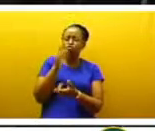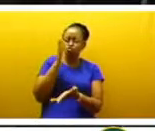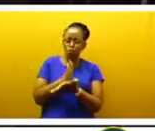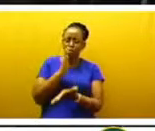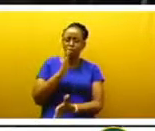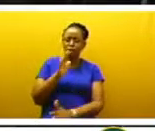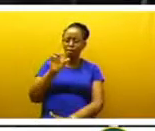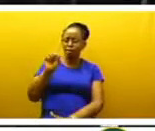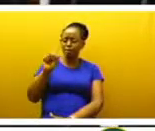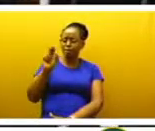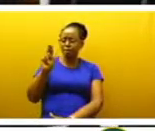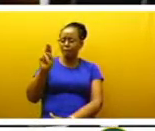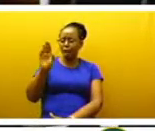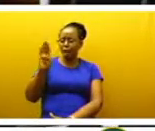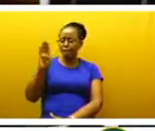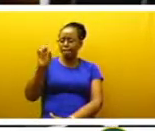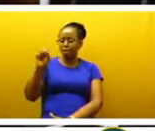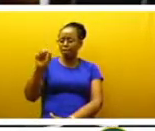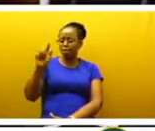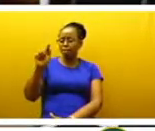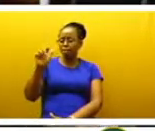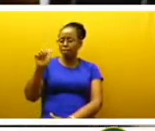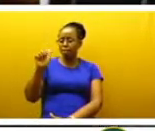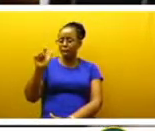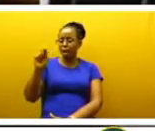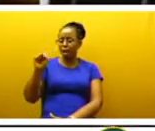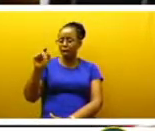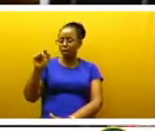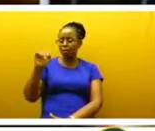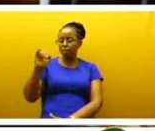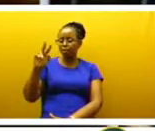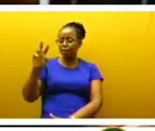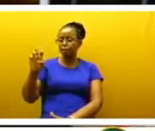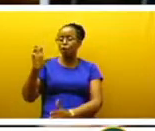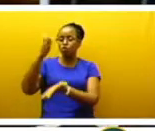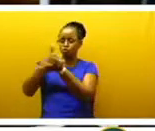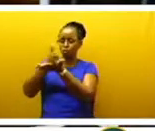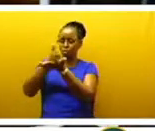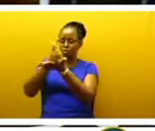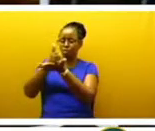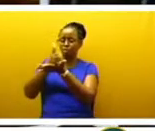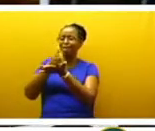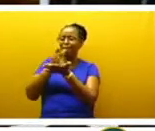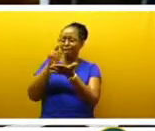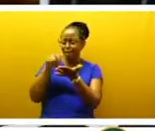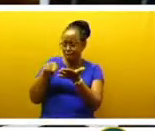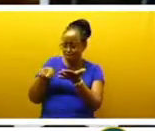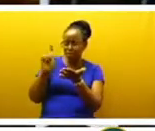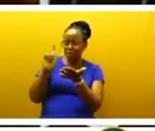He put forward a criteria completely different from Professor Kindiki.